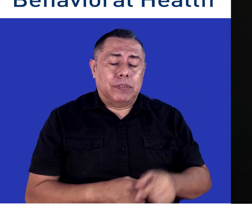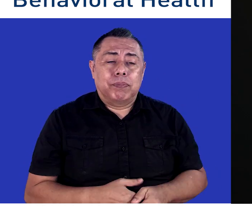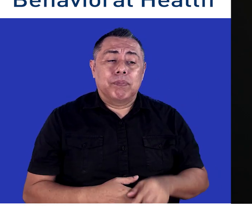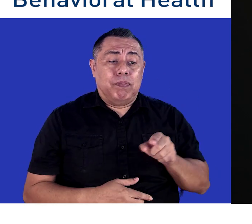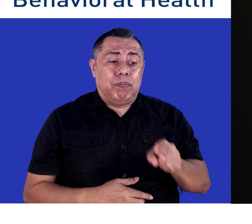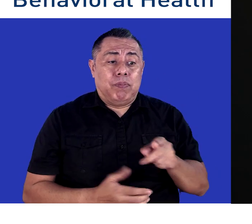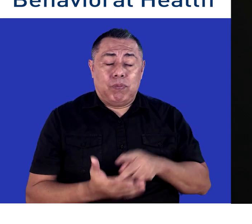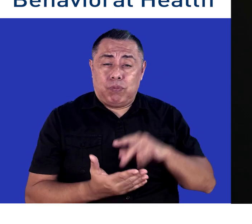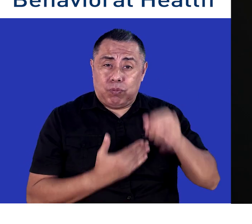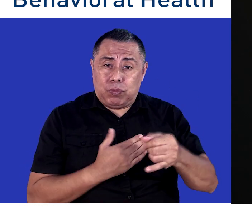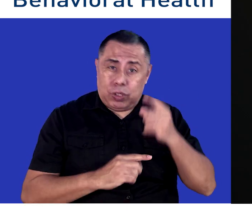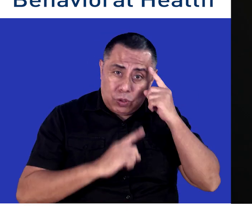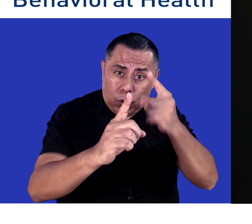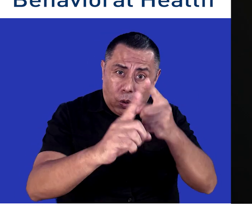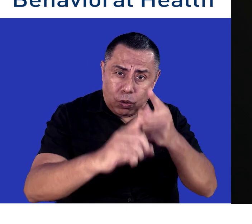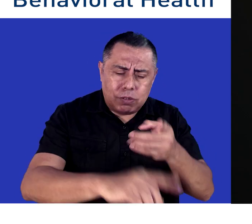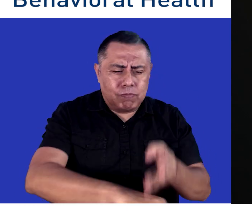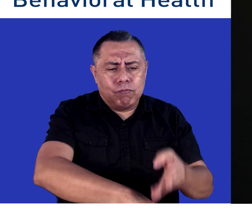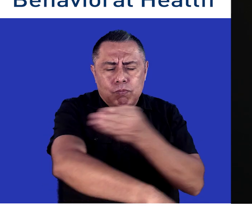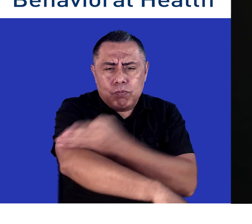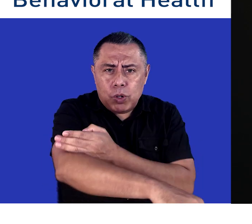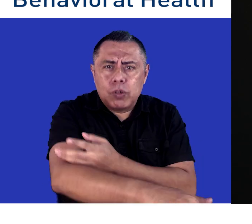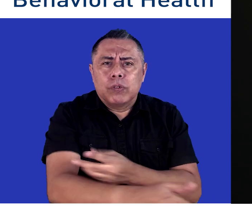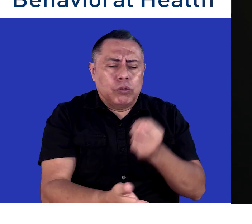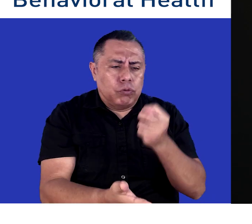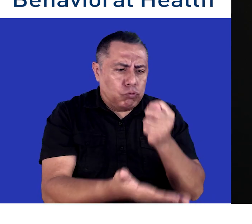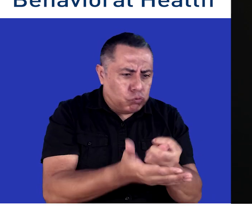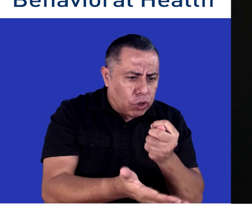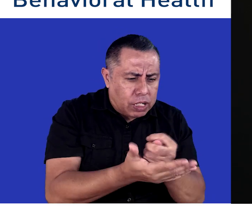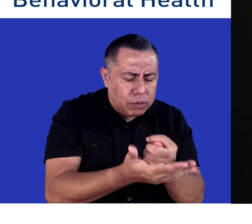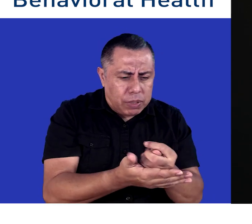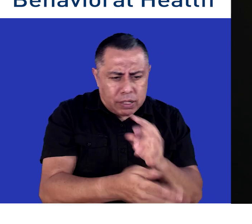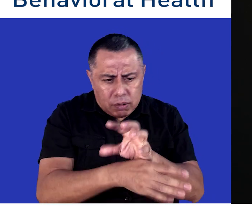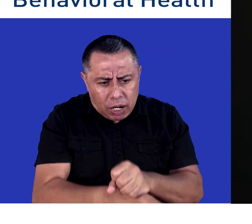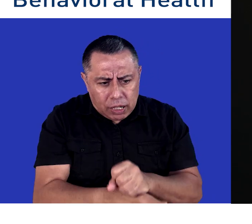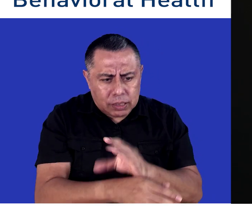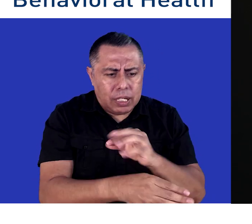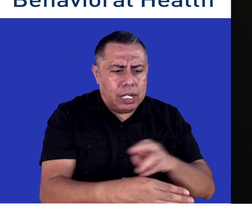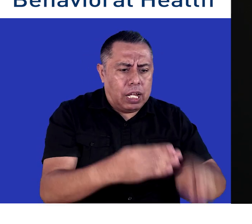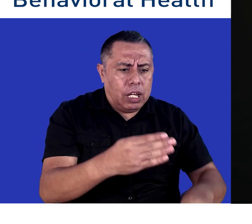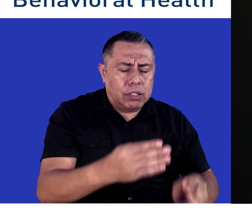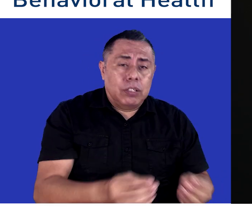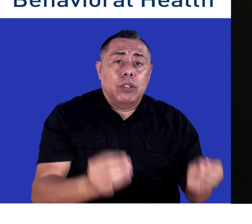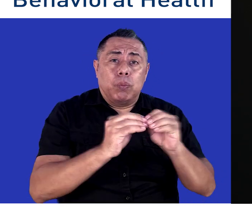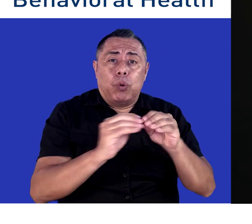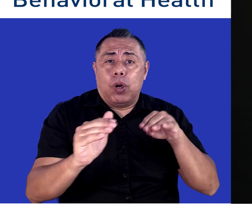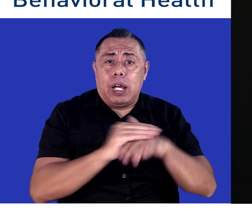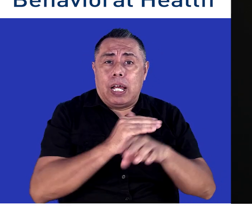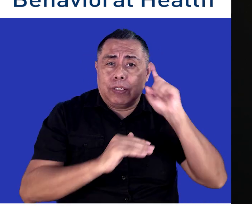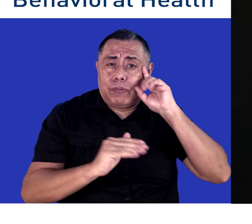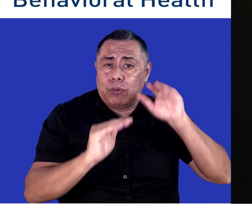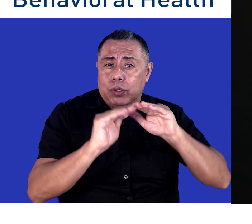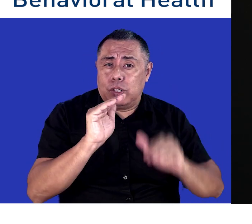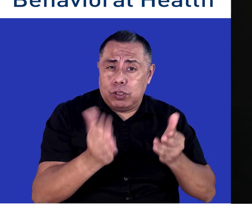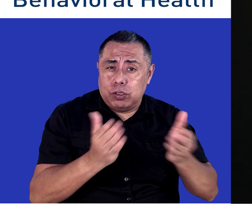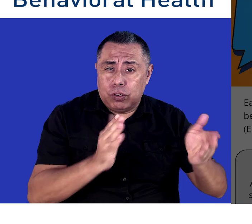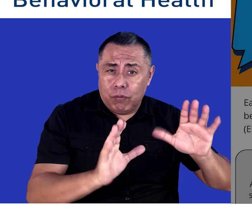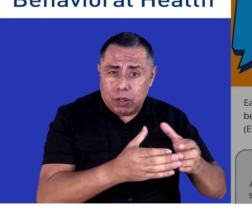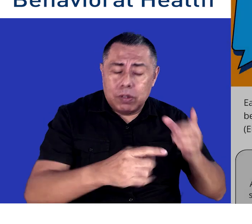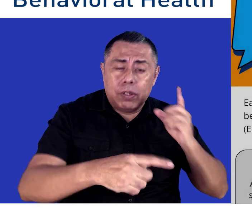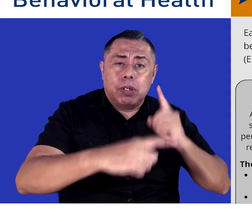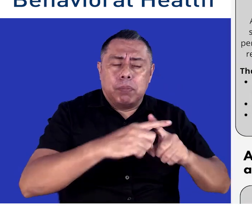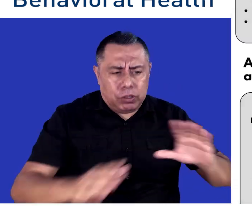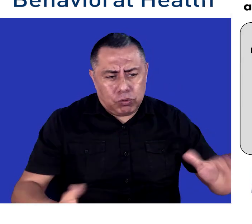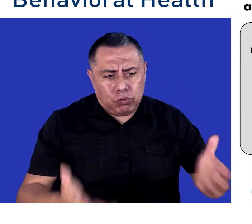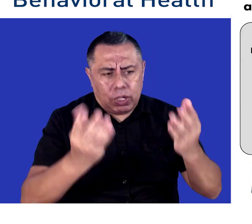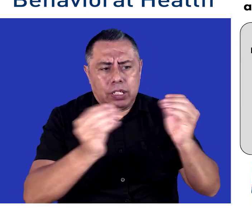minutes. The project goals are to improve treatment practices and outcomes, increase access for underserved